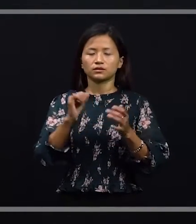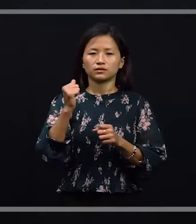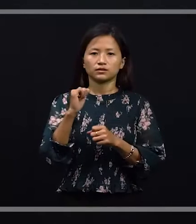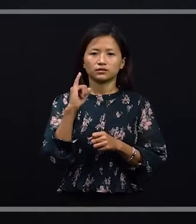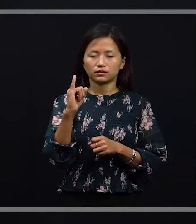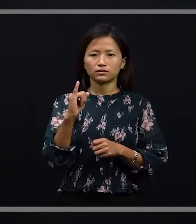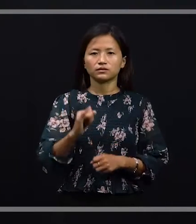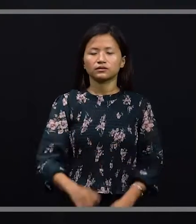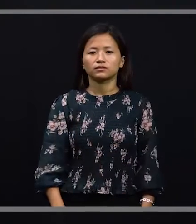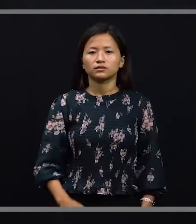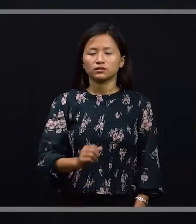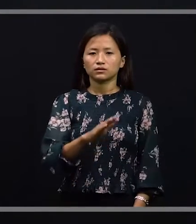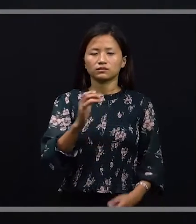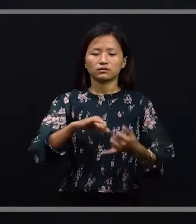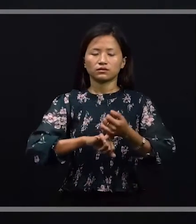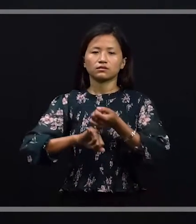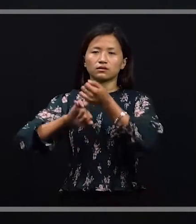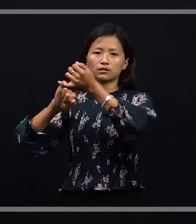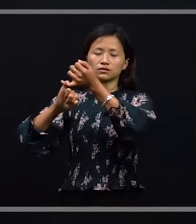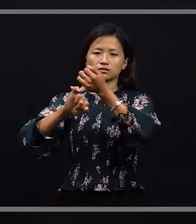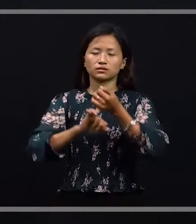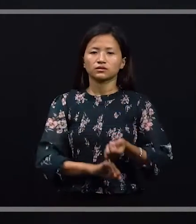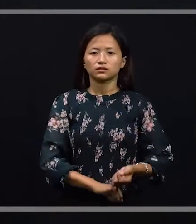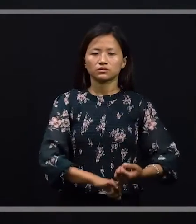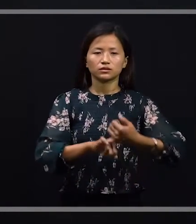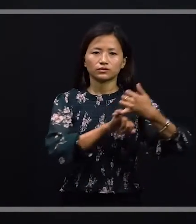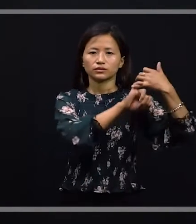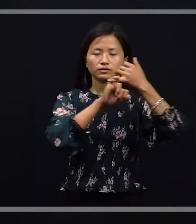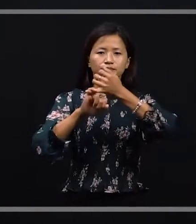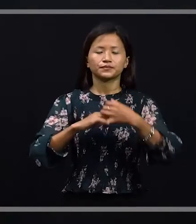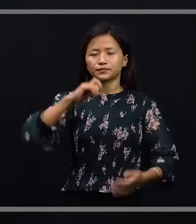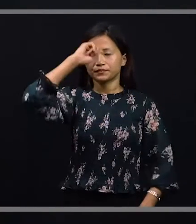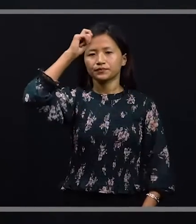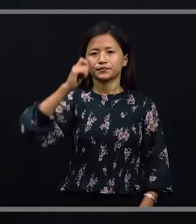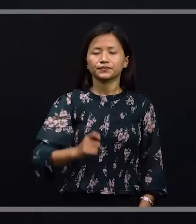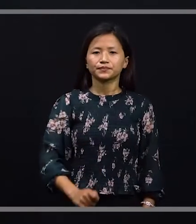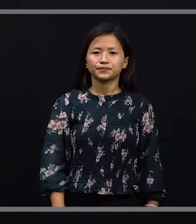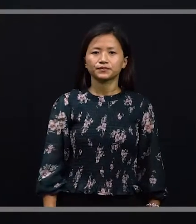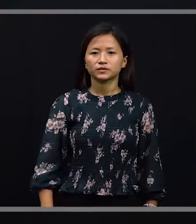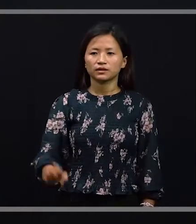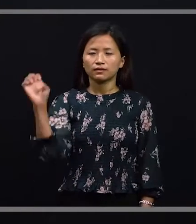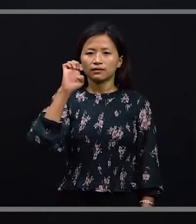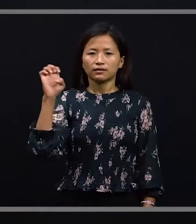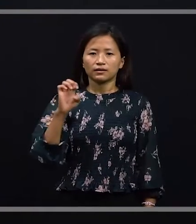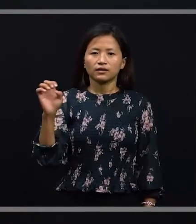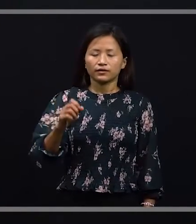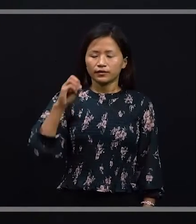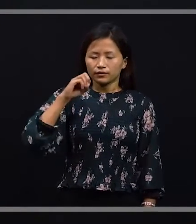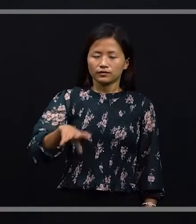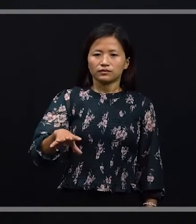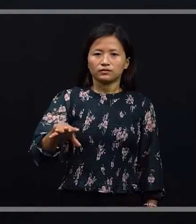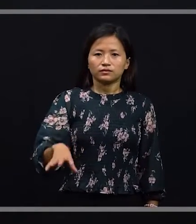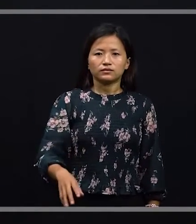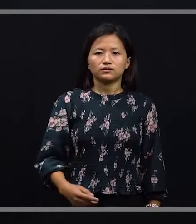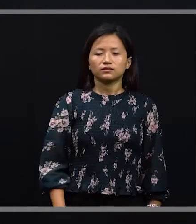to the Dalits, and he also tried to improve the lifestyles of the downtrodden people. Like,